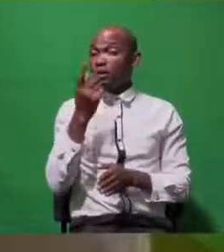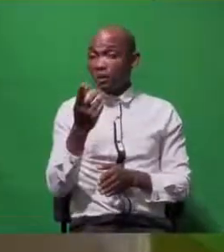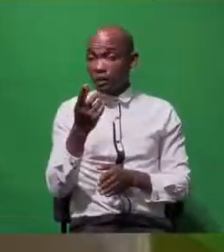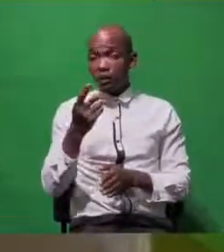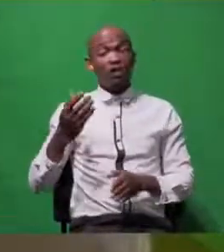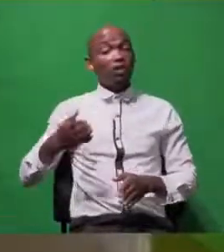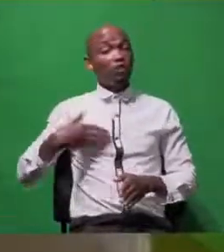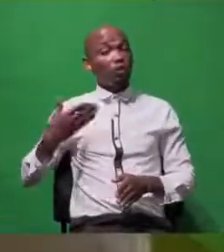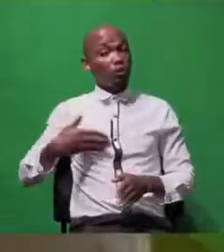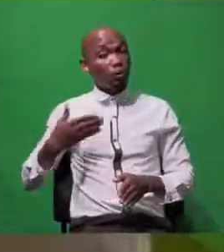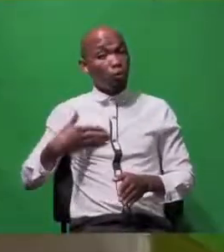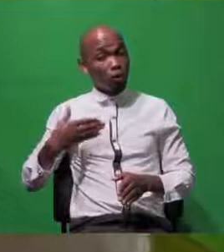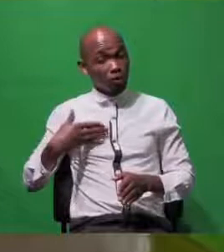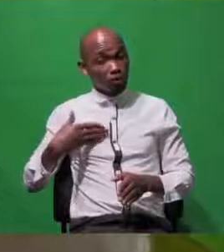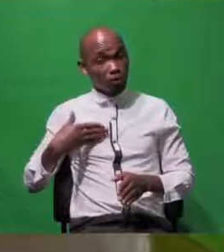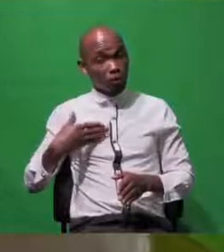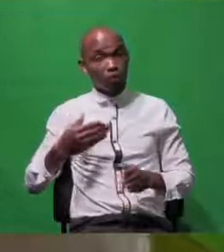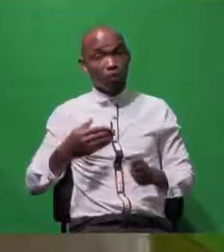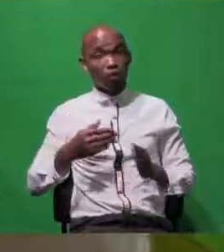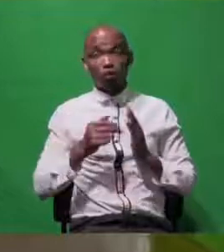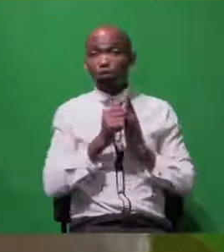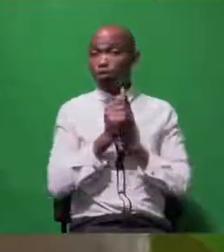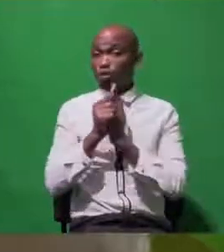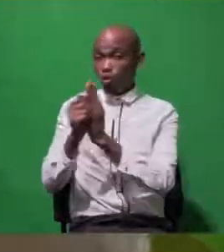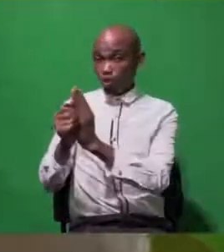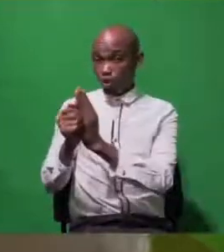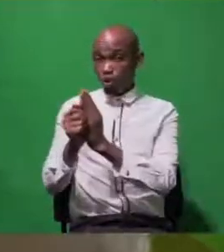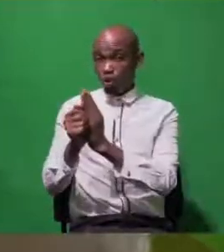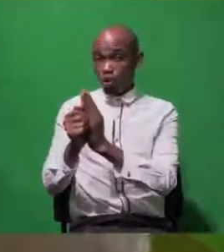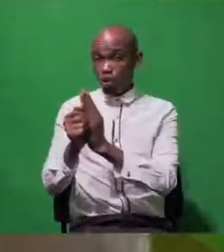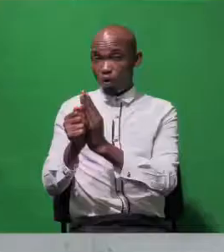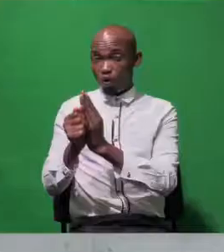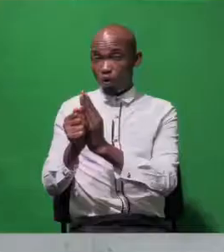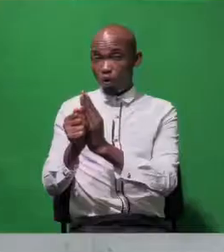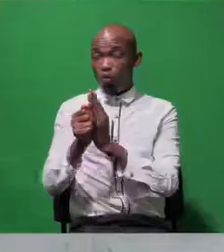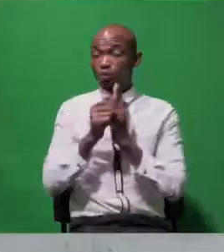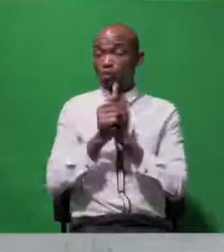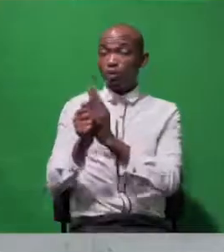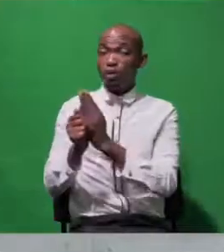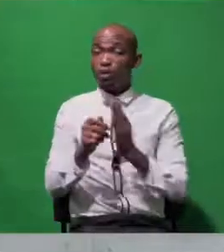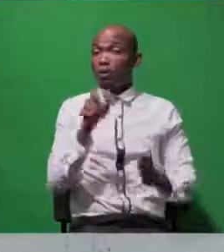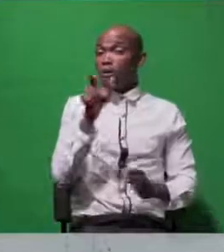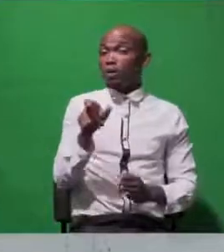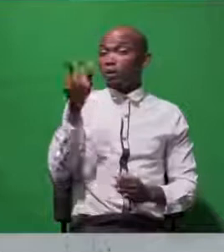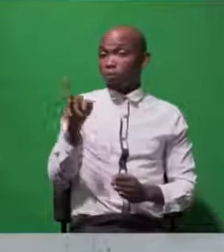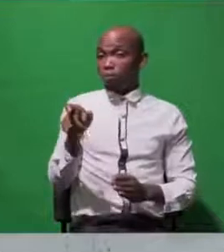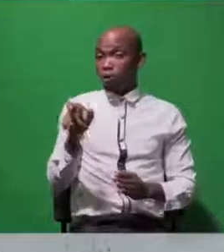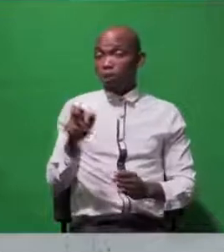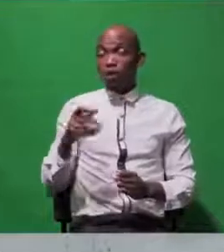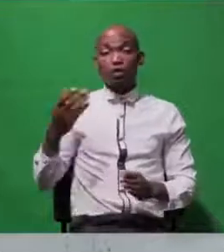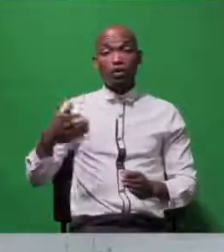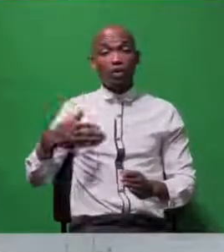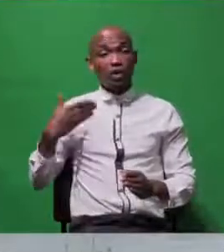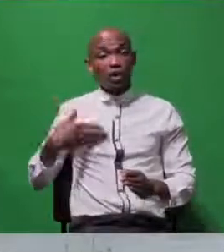you want to rule or to control the people, you are required to divide